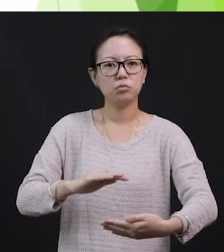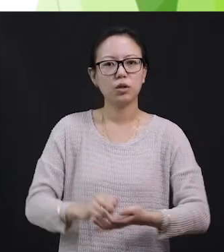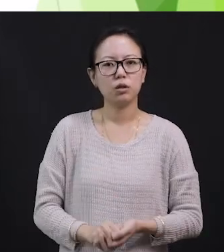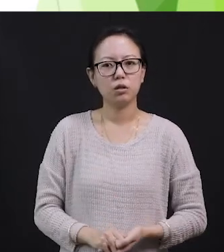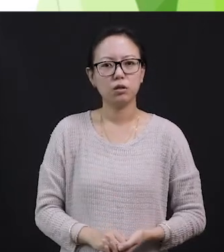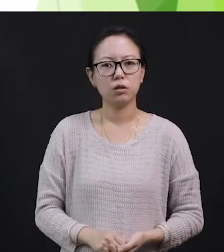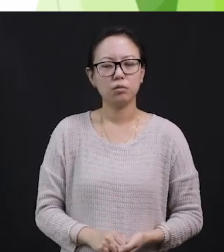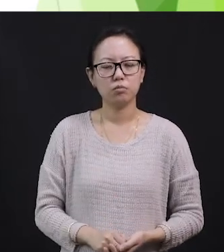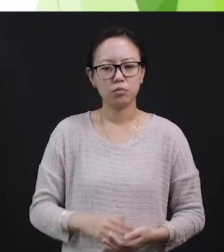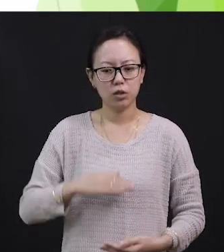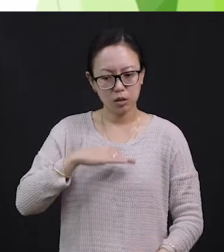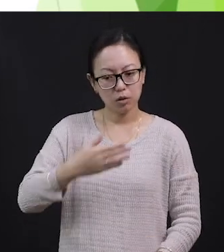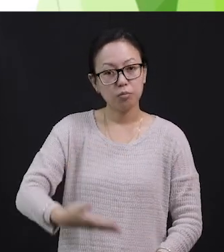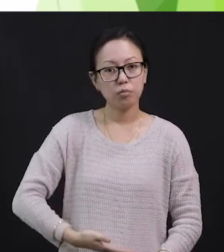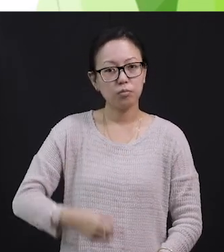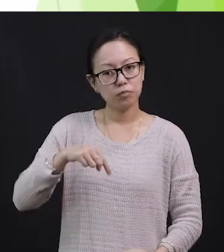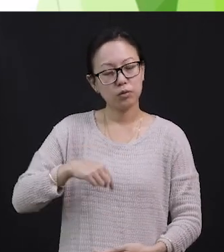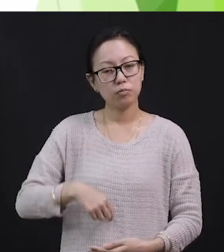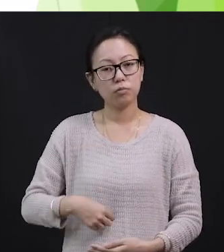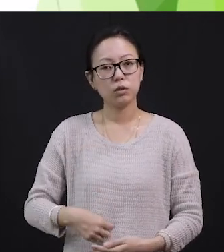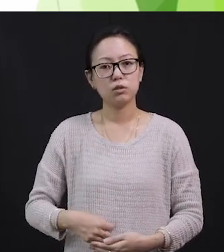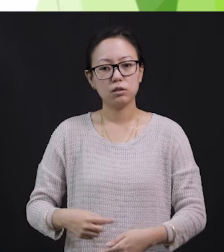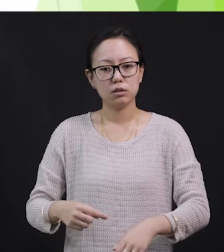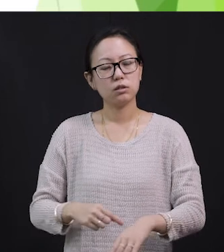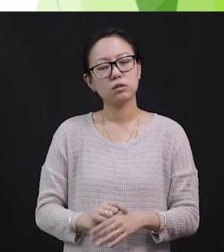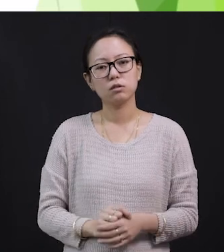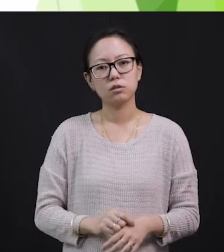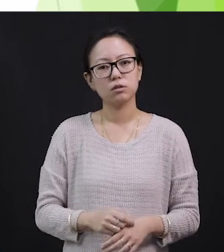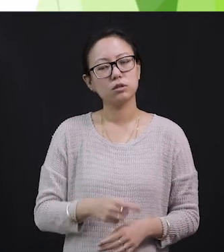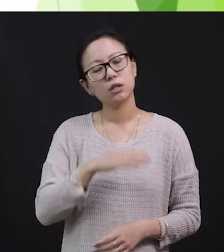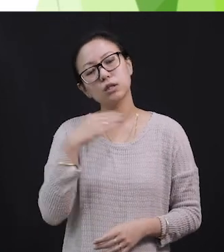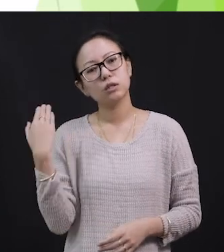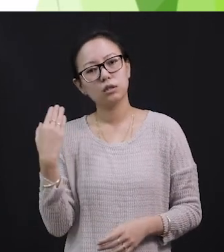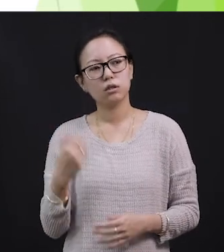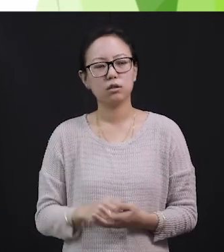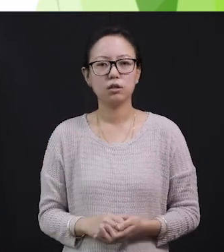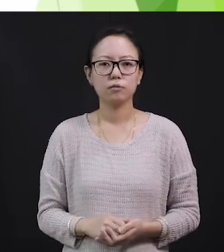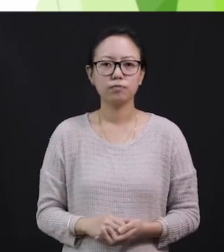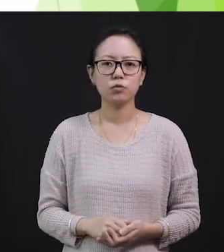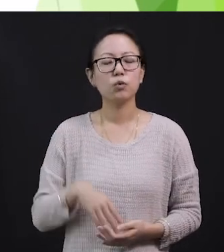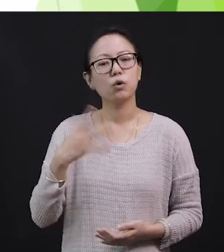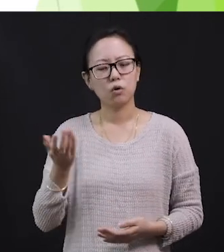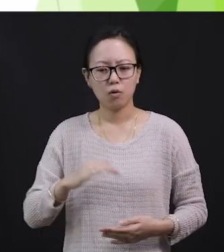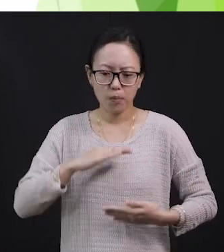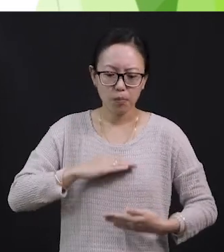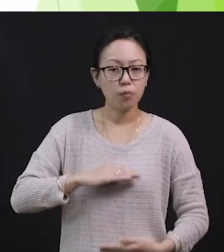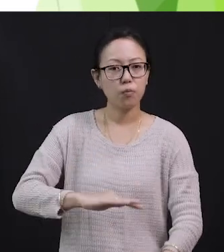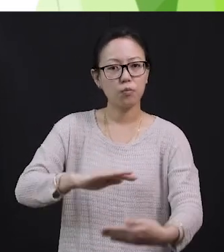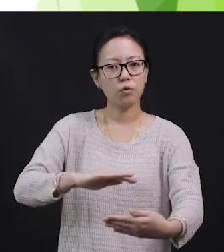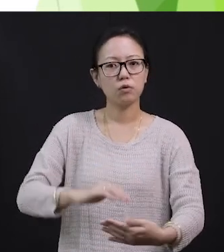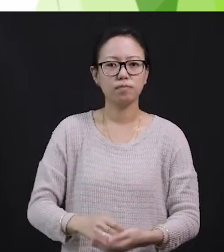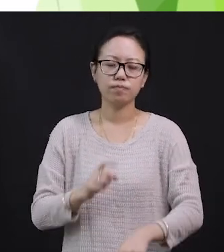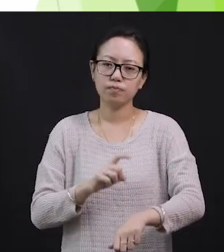killed inside the stomach, or the moment they are born, they are killed, because the Indian society at that point of